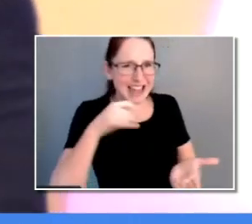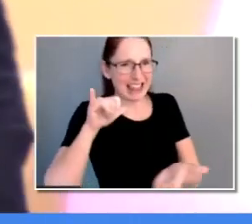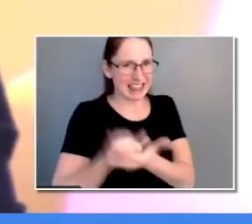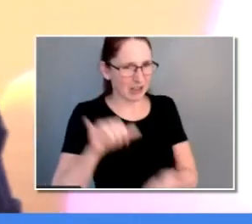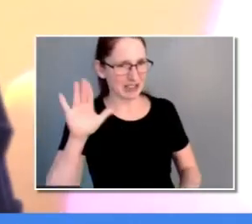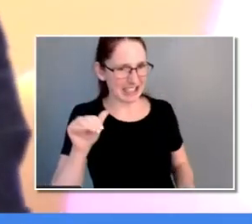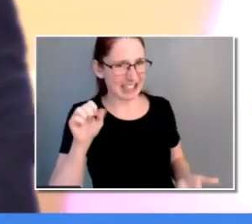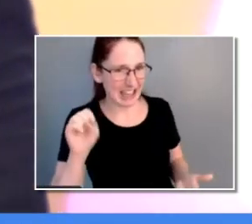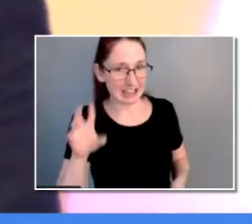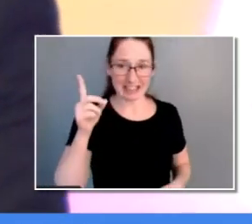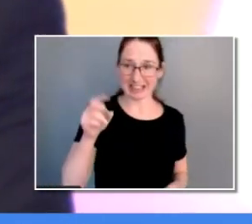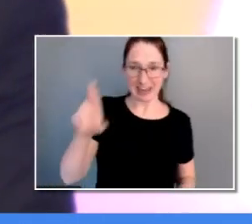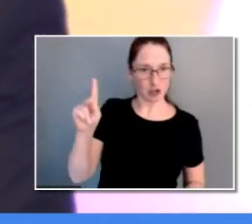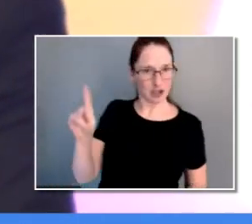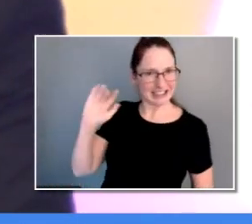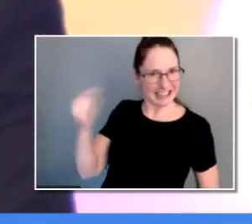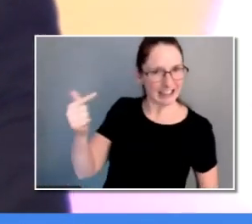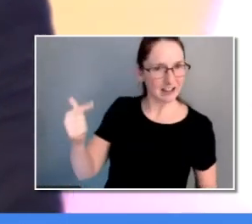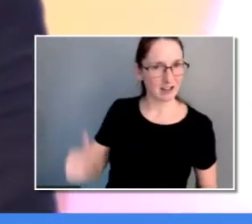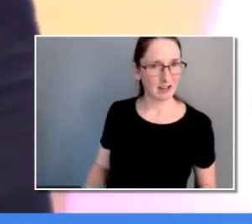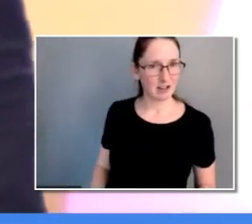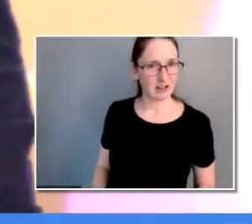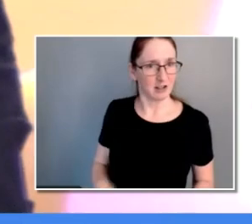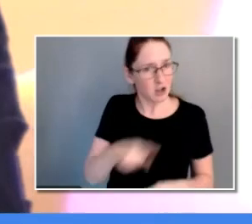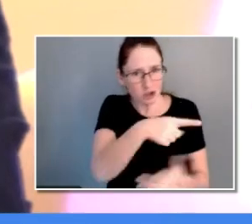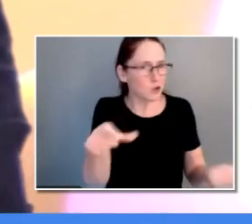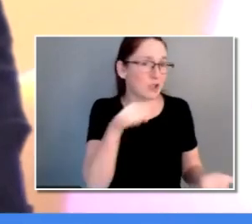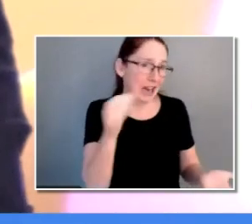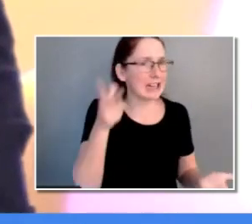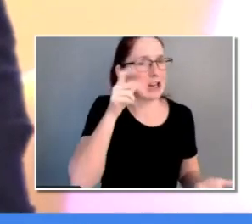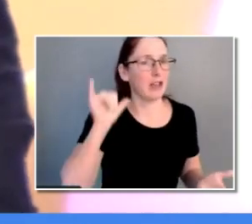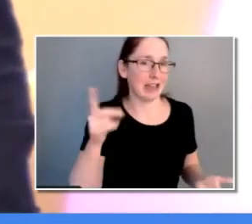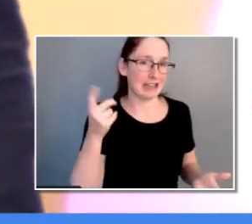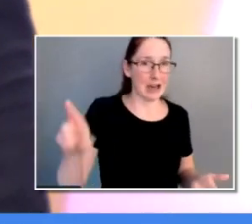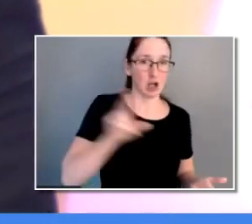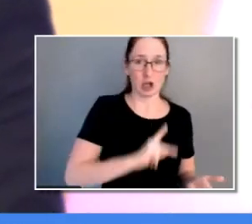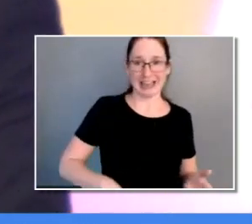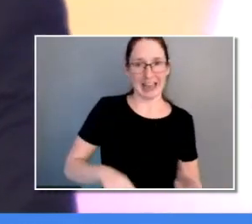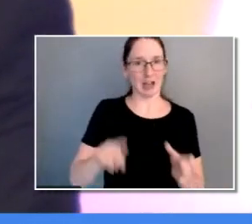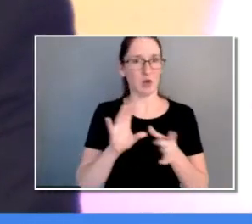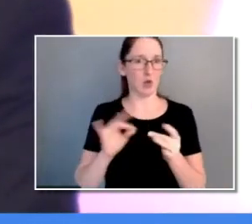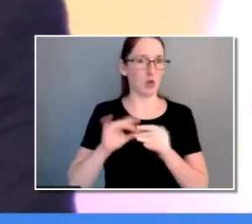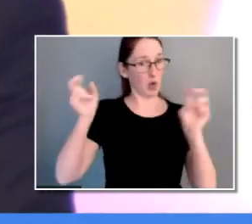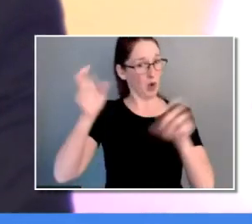case? Dr. King did. Now, you won't hear that Dr. King quoted on Monday.